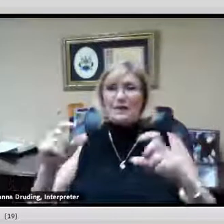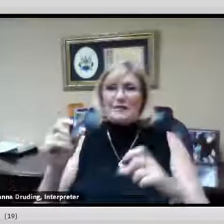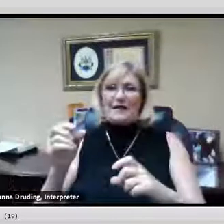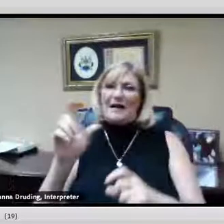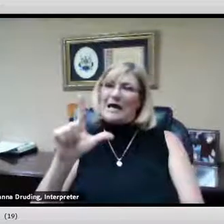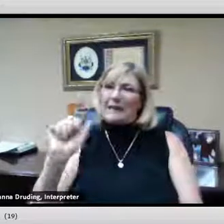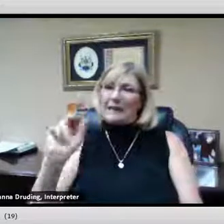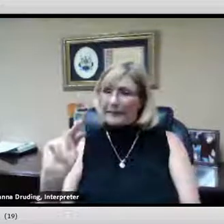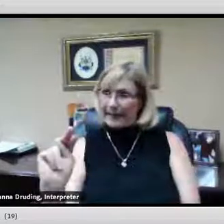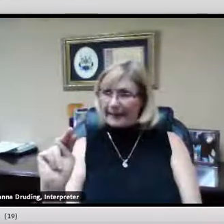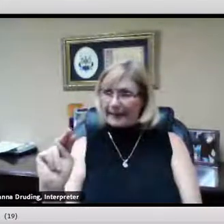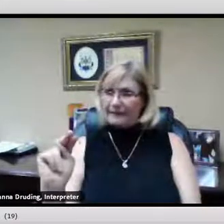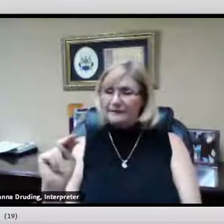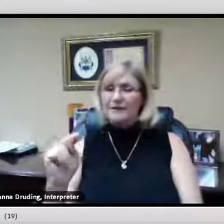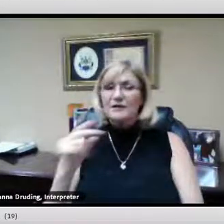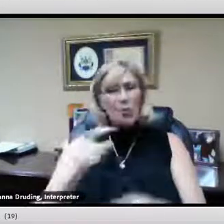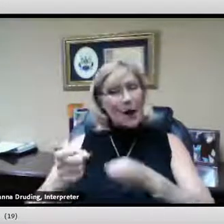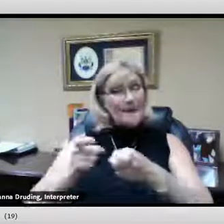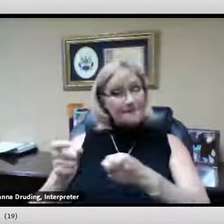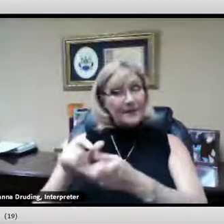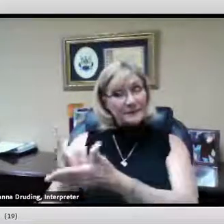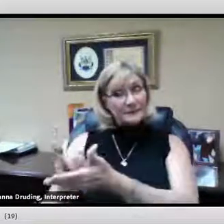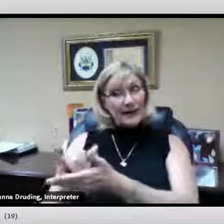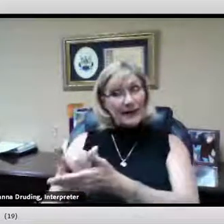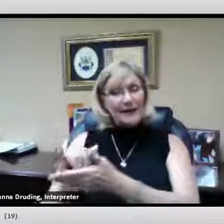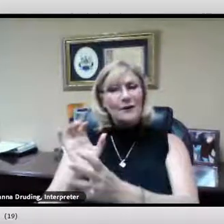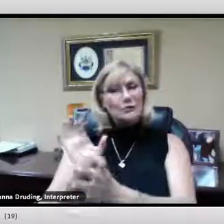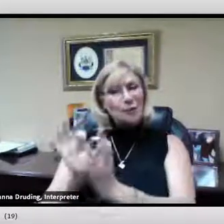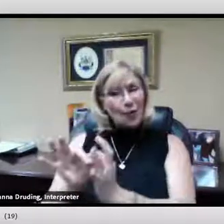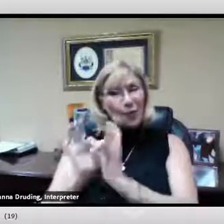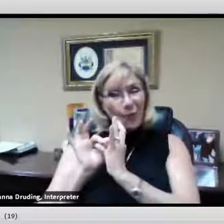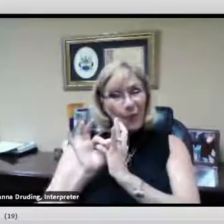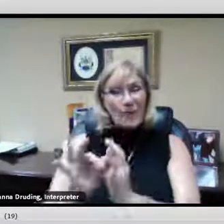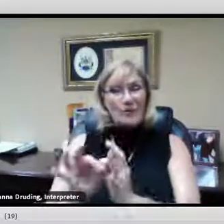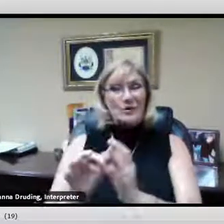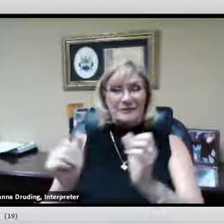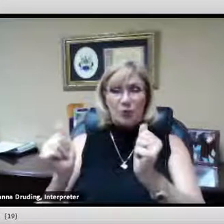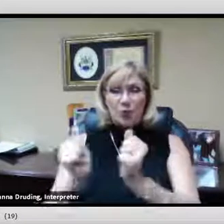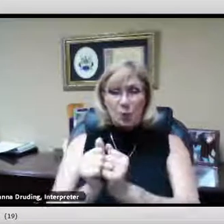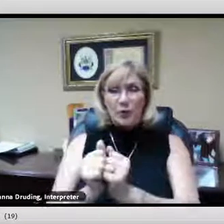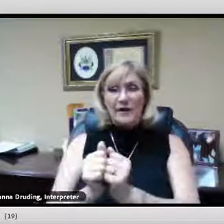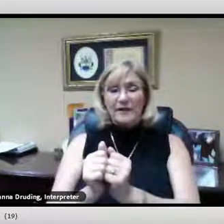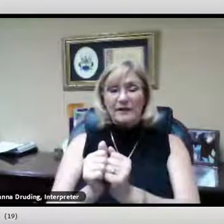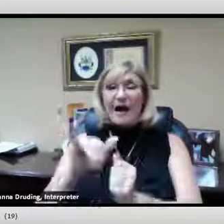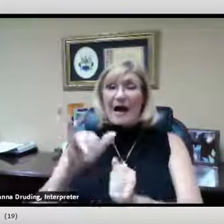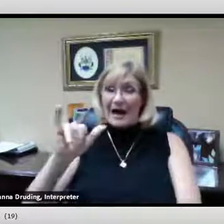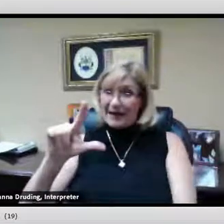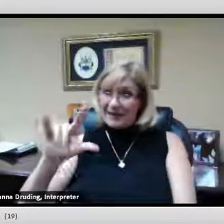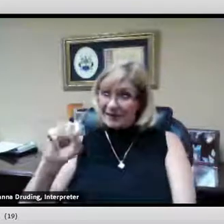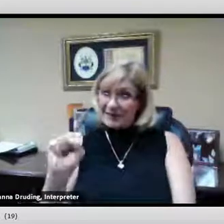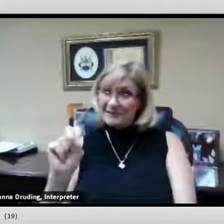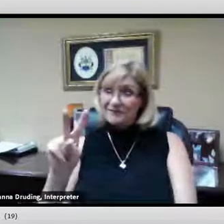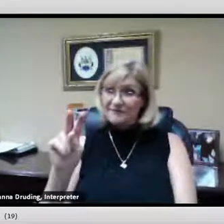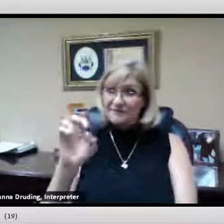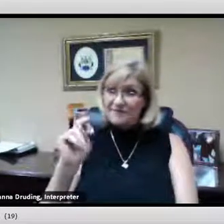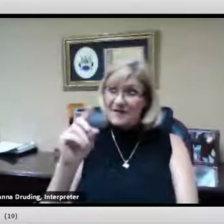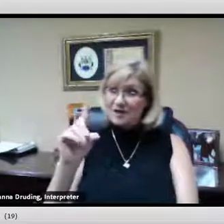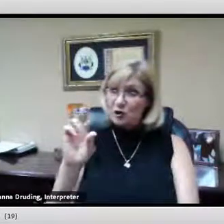LAN. And so I did manage that. It was in cooperation with the catalog, with the ILS vendor, with